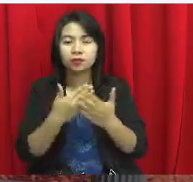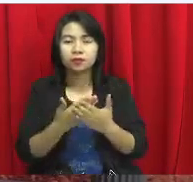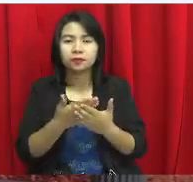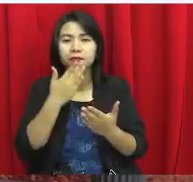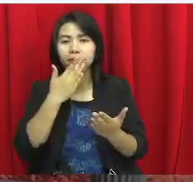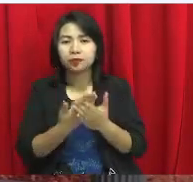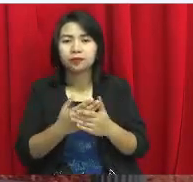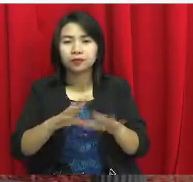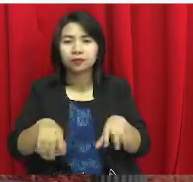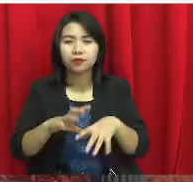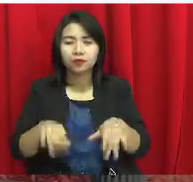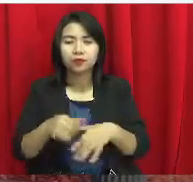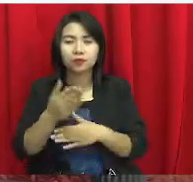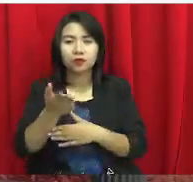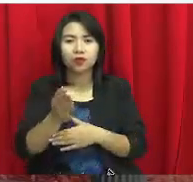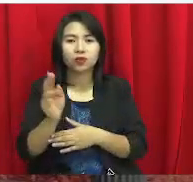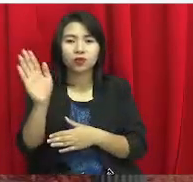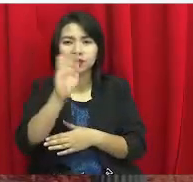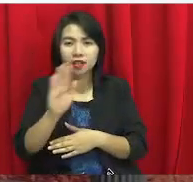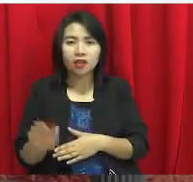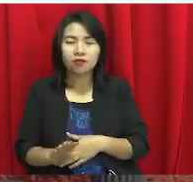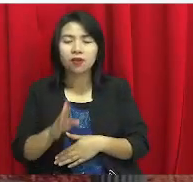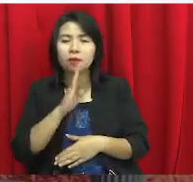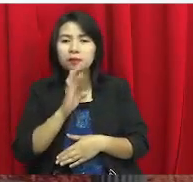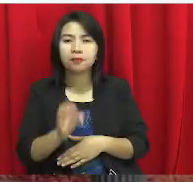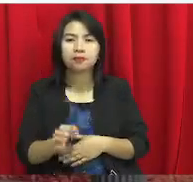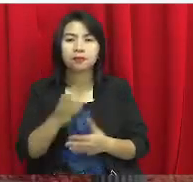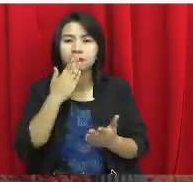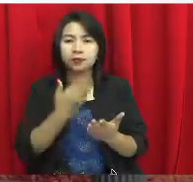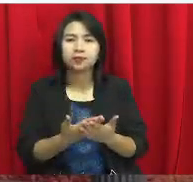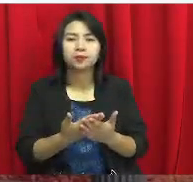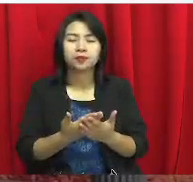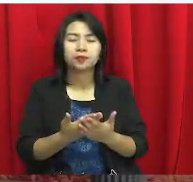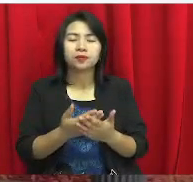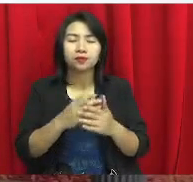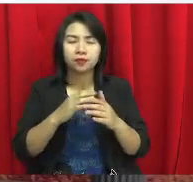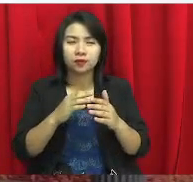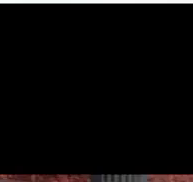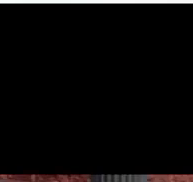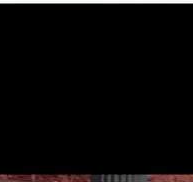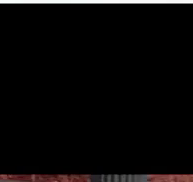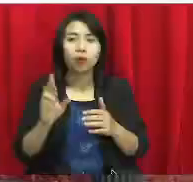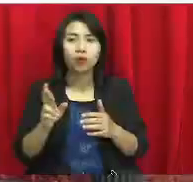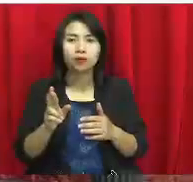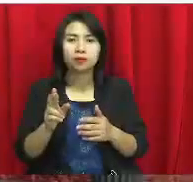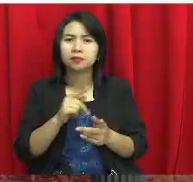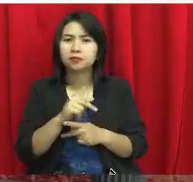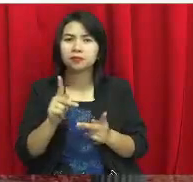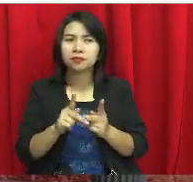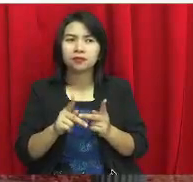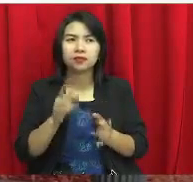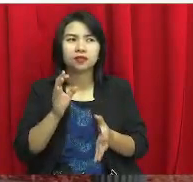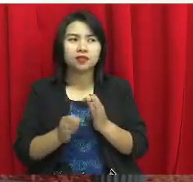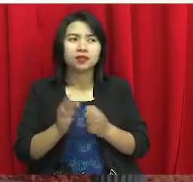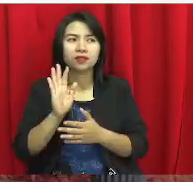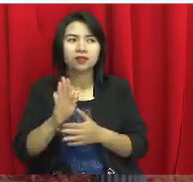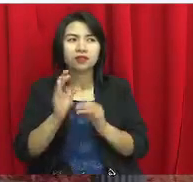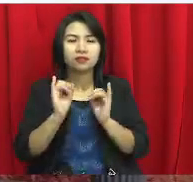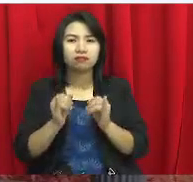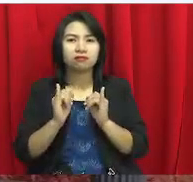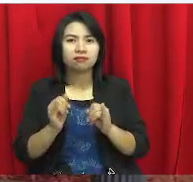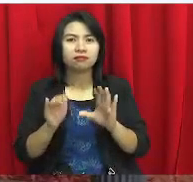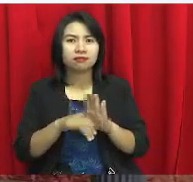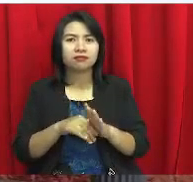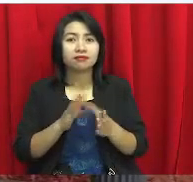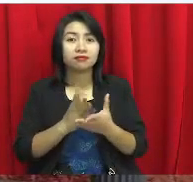You will never be truly furnished unto all good works if your instruction in